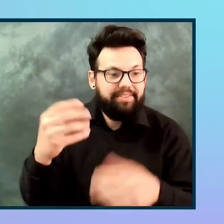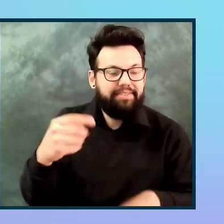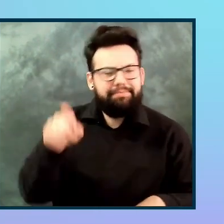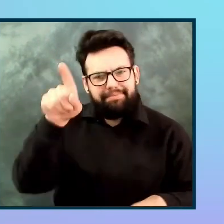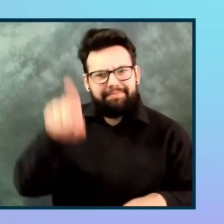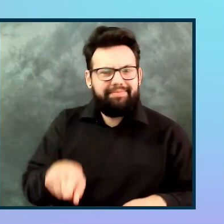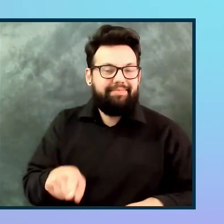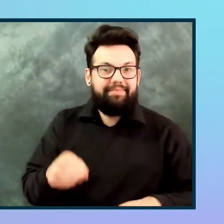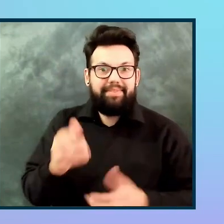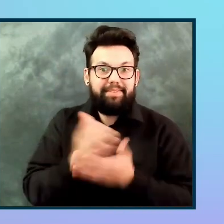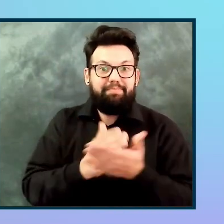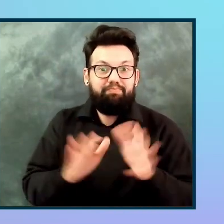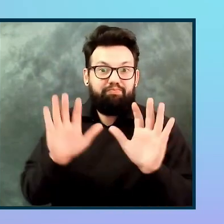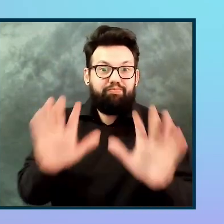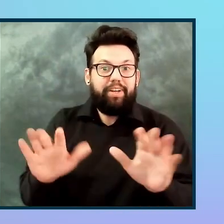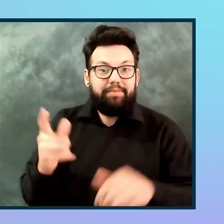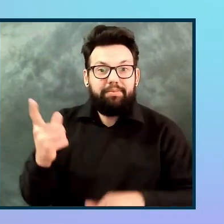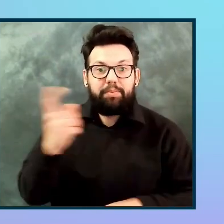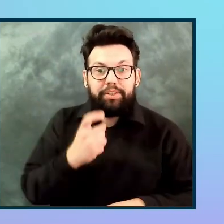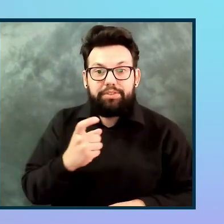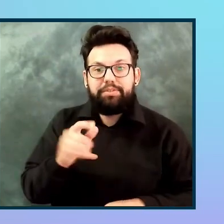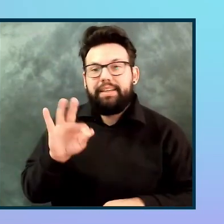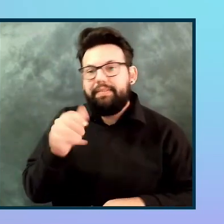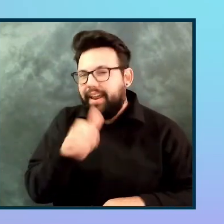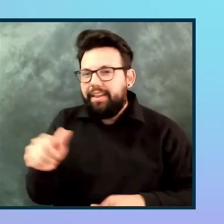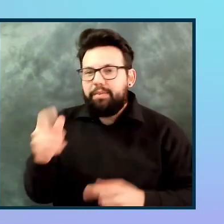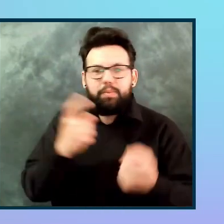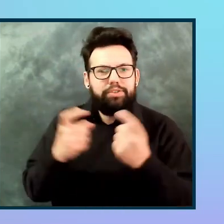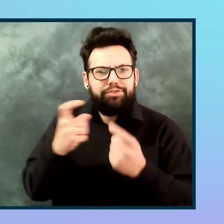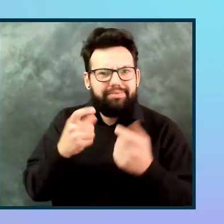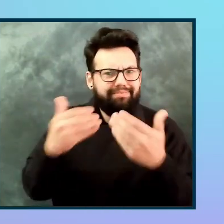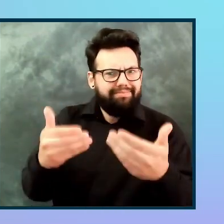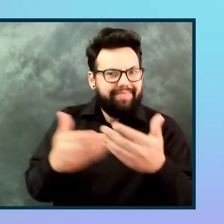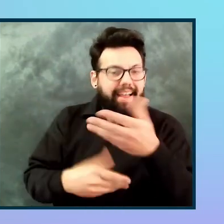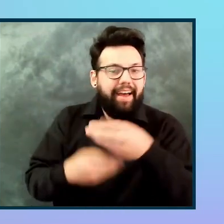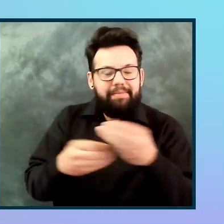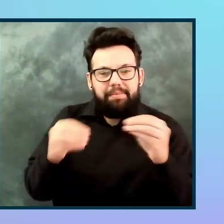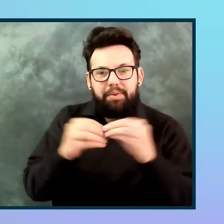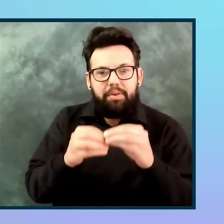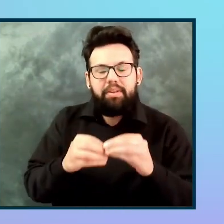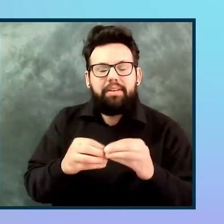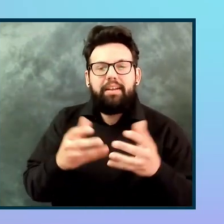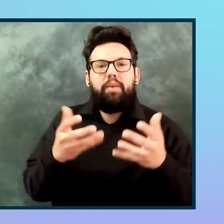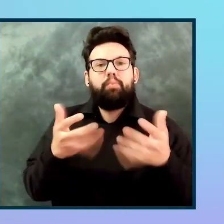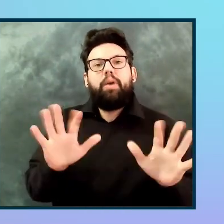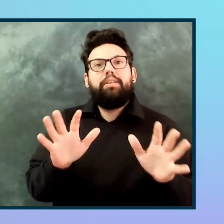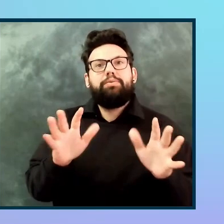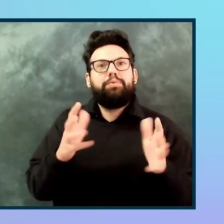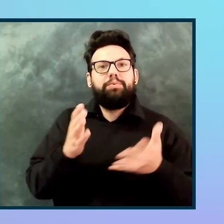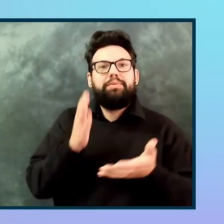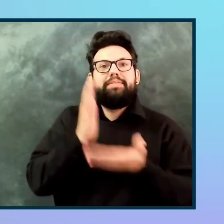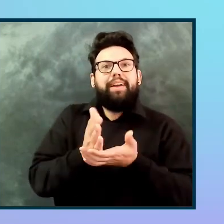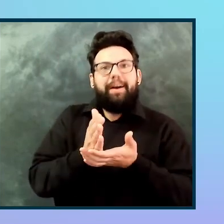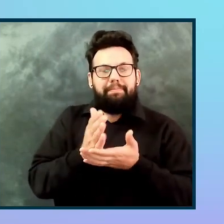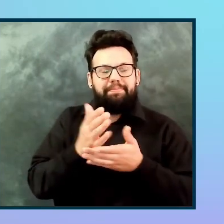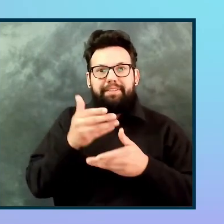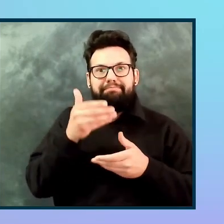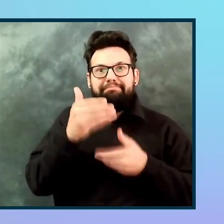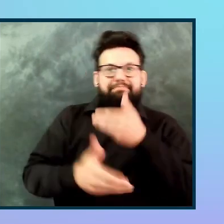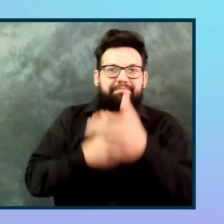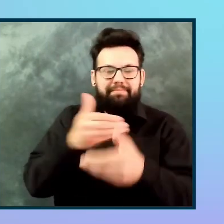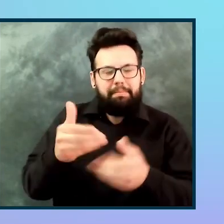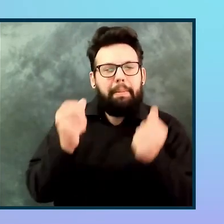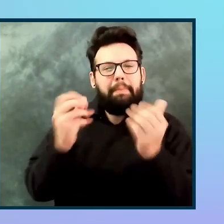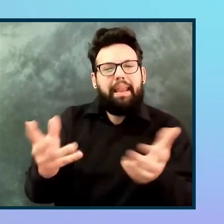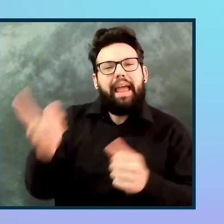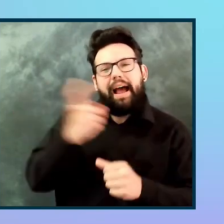through the chat. So if you guys have additional questions, please feel free to let me know. I don't want to stop the momentum on this, but I do want to say for those who are asking about the